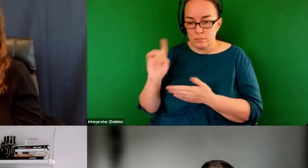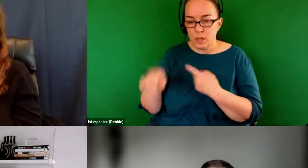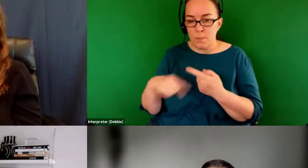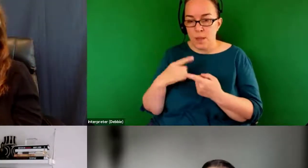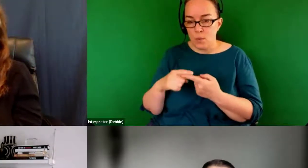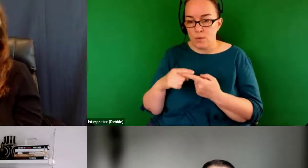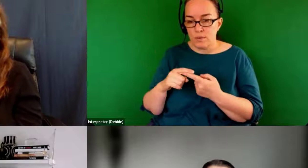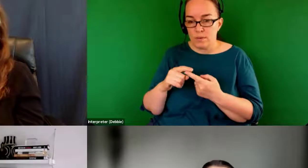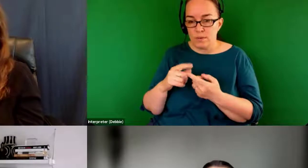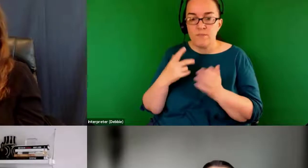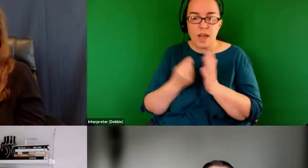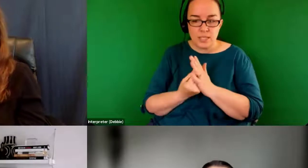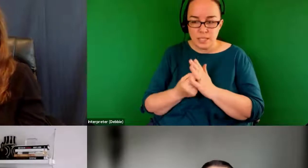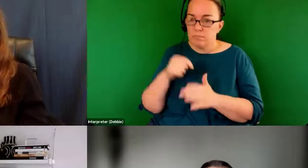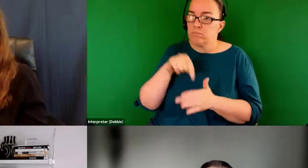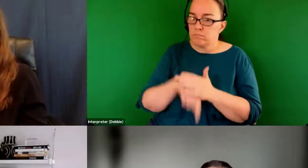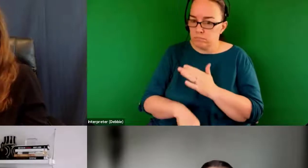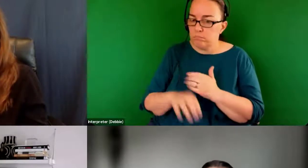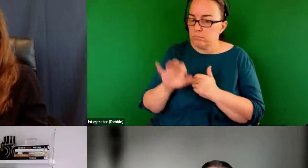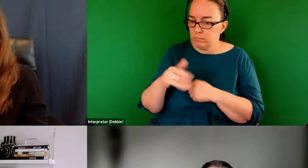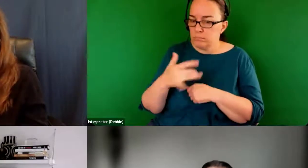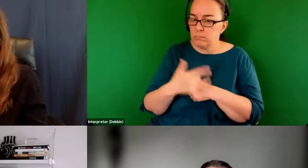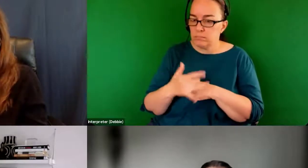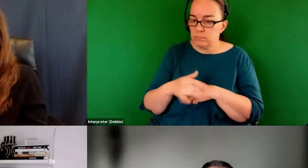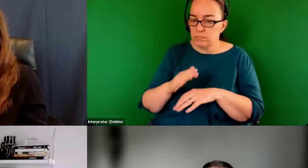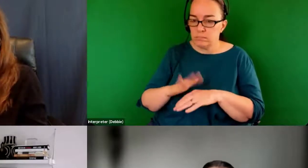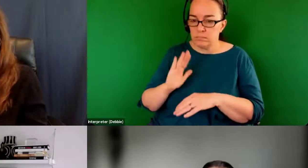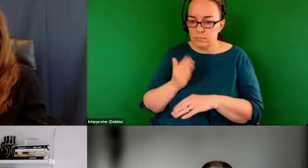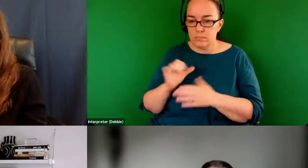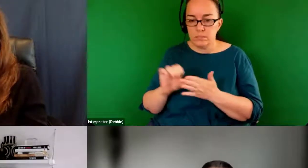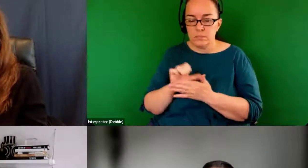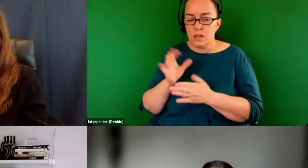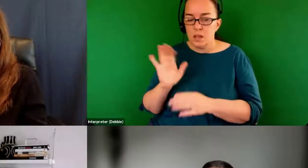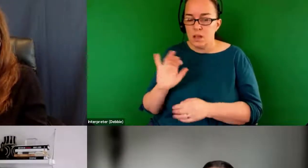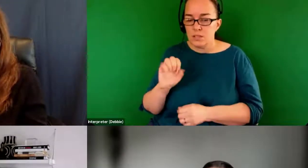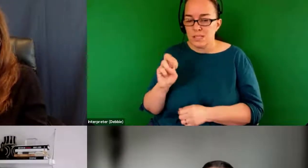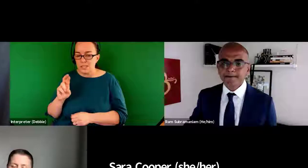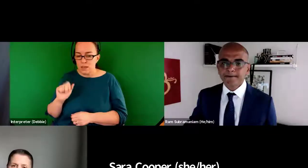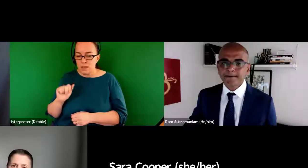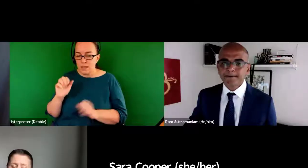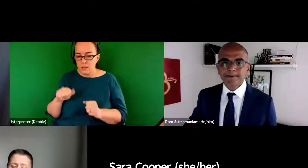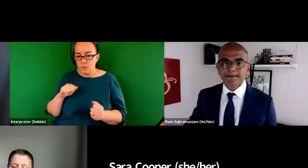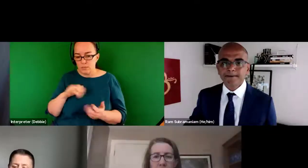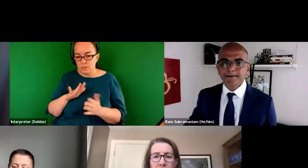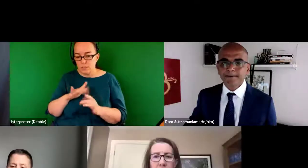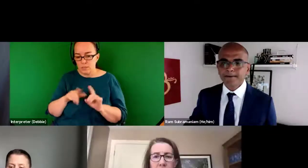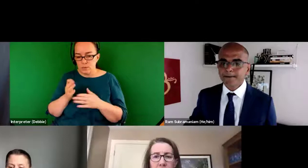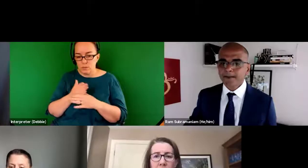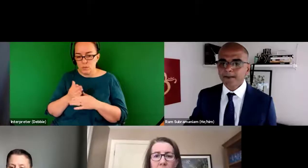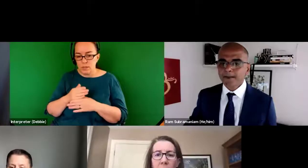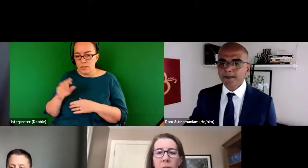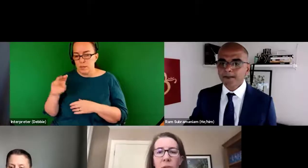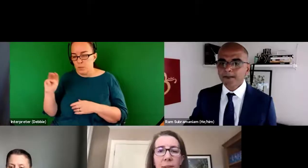went in depth on this. So that's available on our site. Also, Sarah, can you quickly address the difference between Moderna and Pfizer?